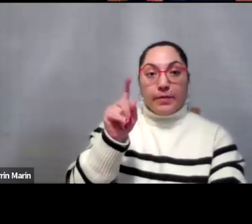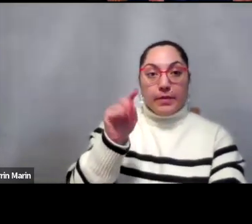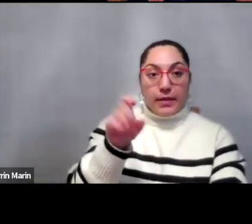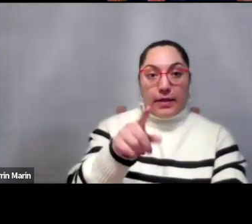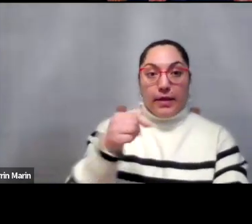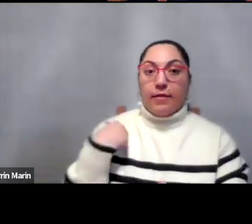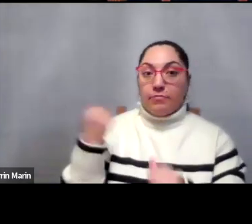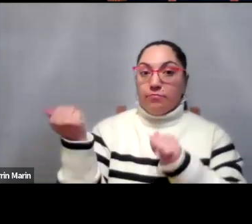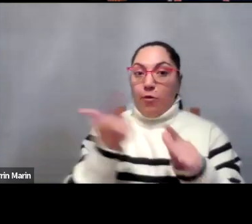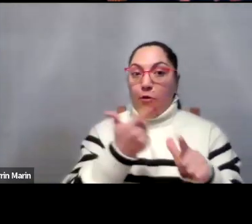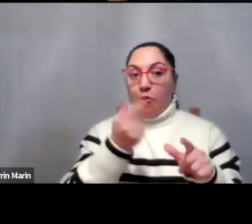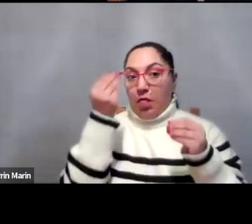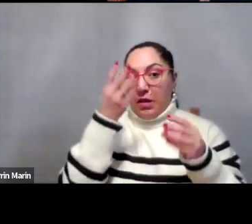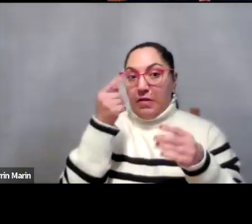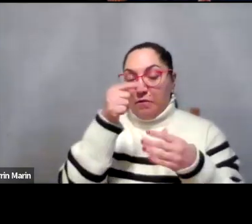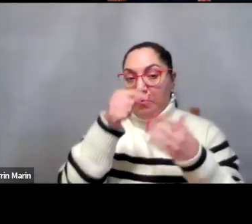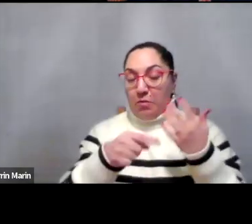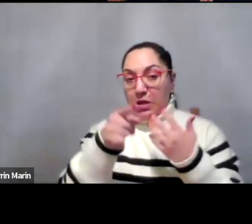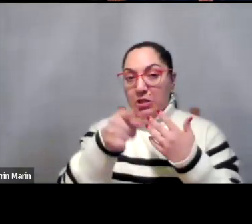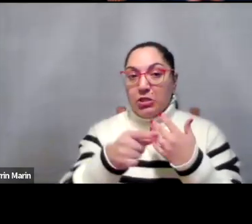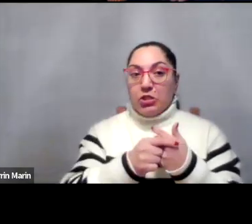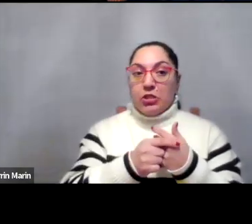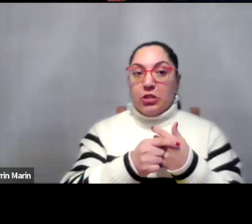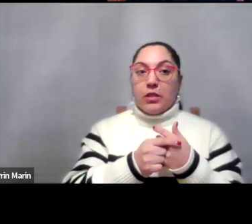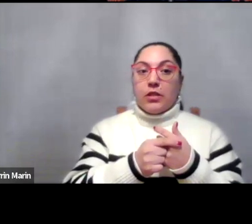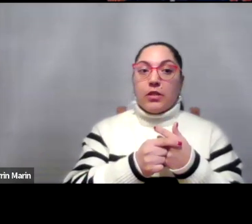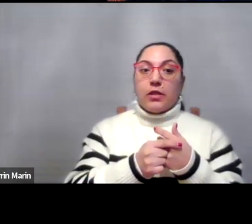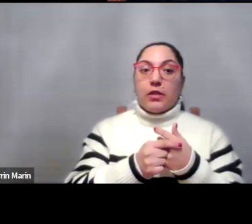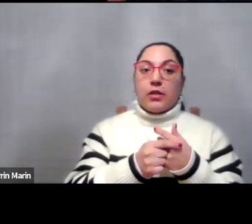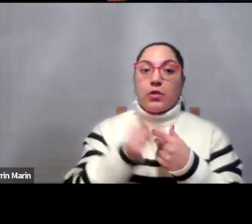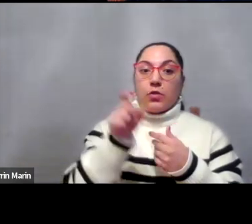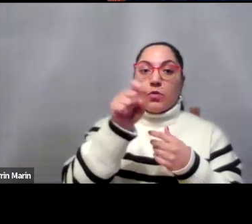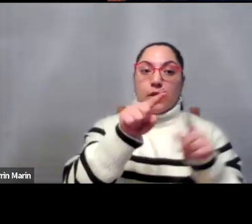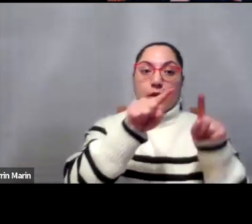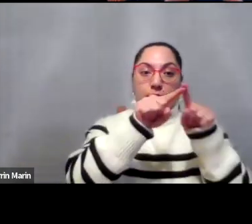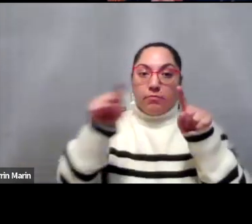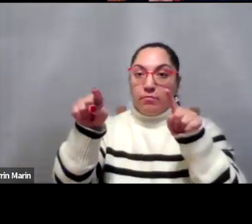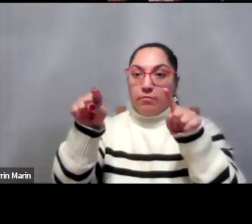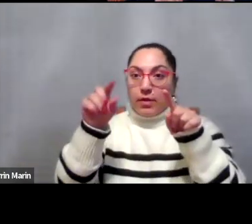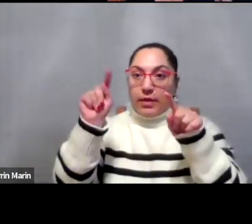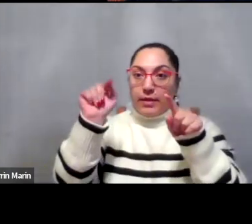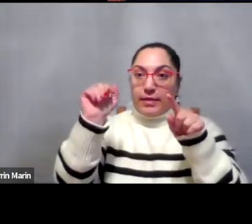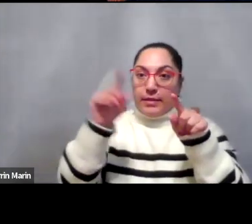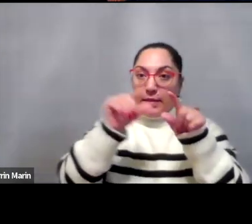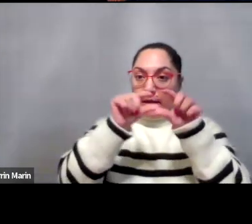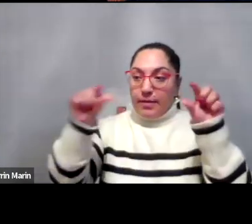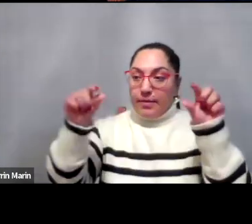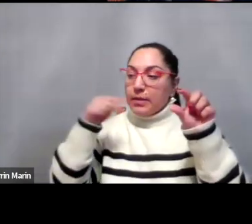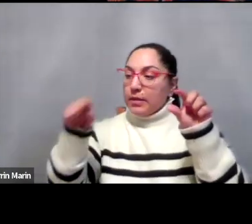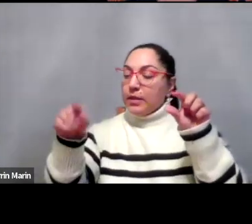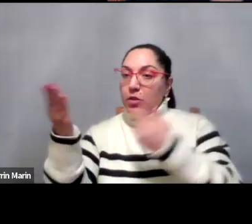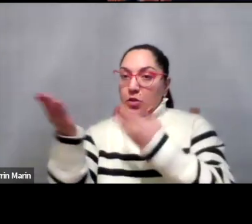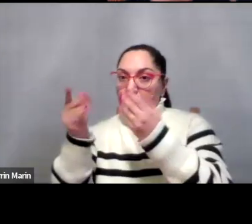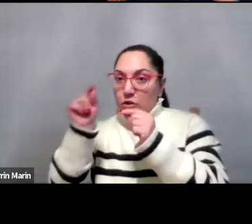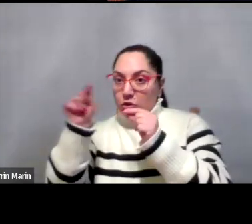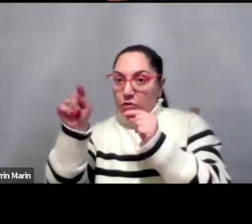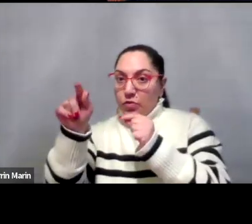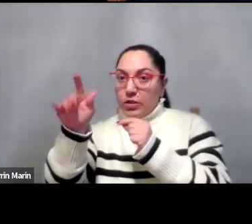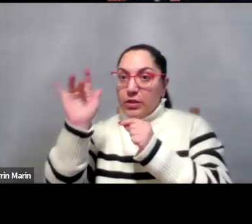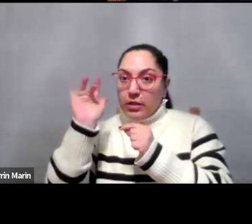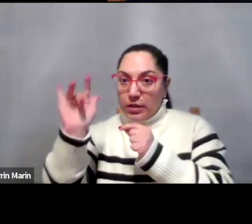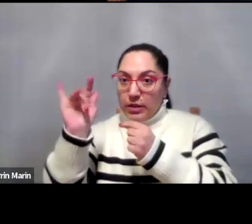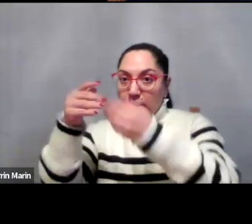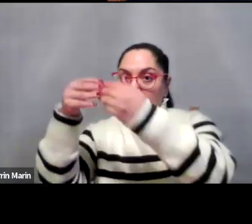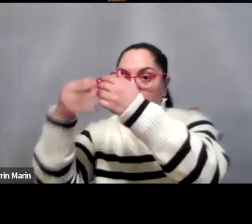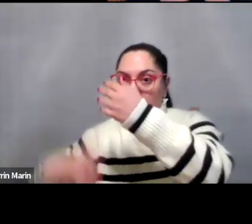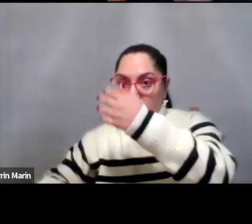of our services is on there. Like I said, find the services tab on the top menu bar. You'll get a